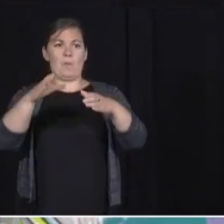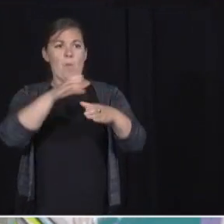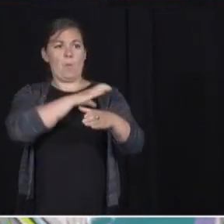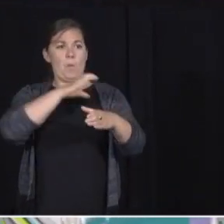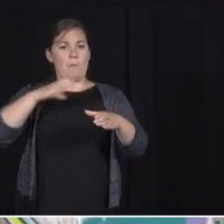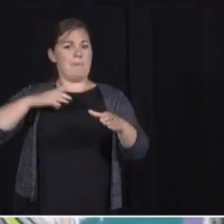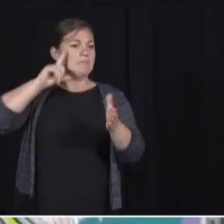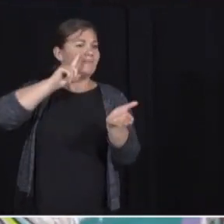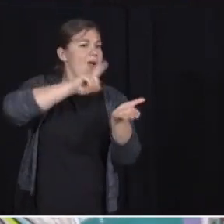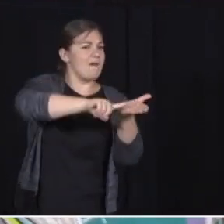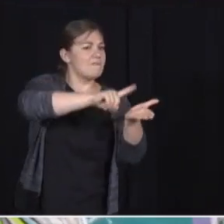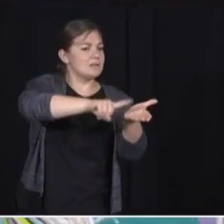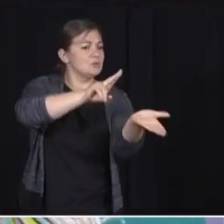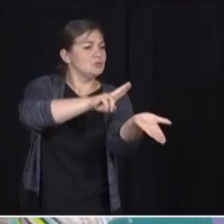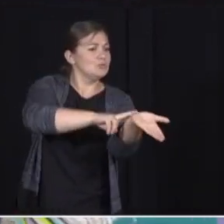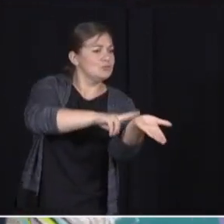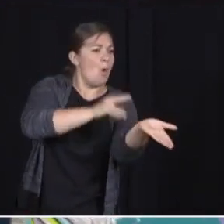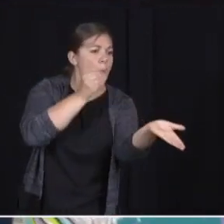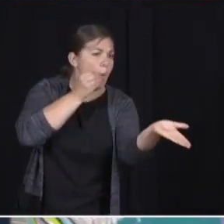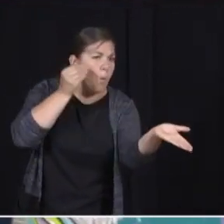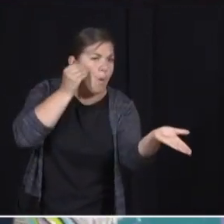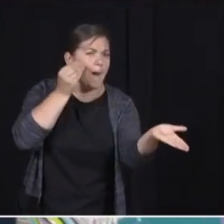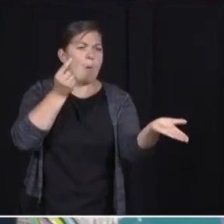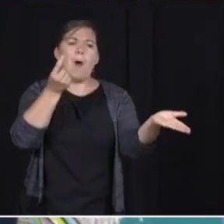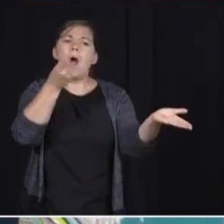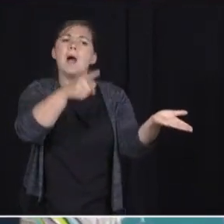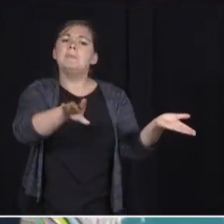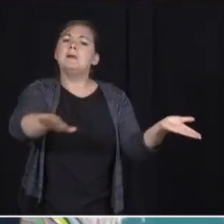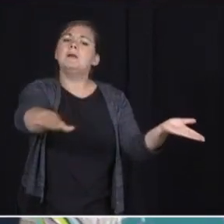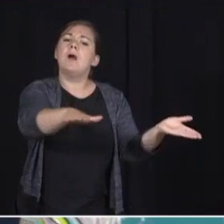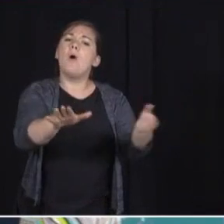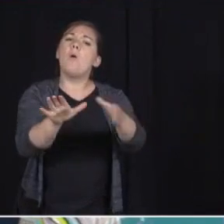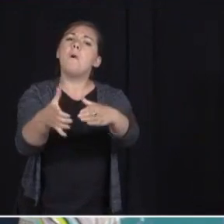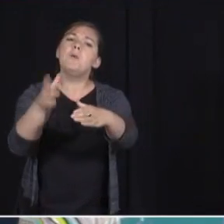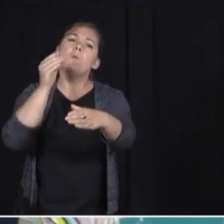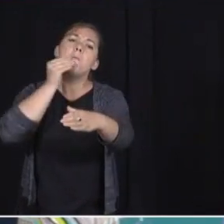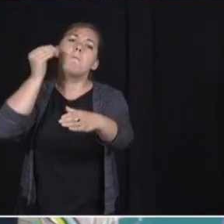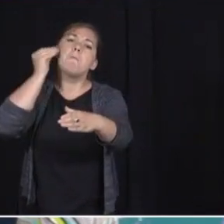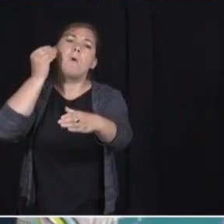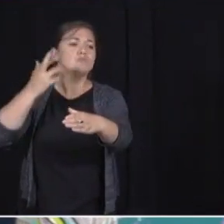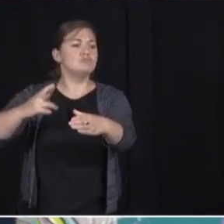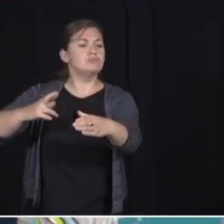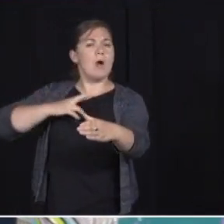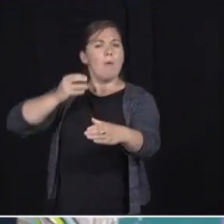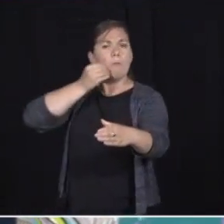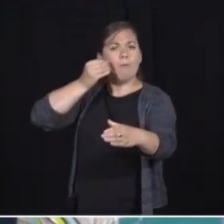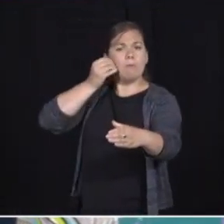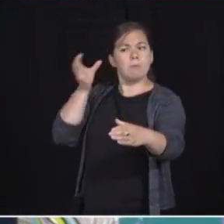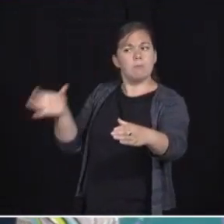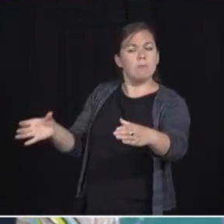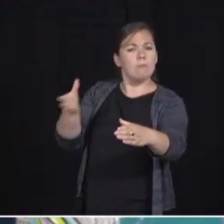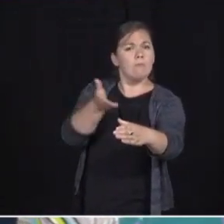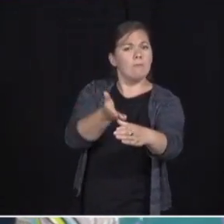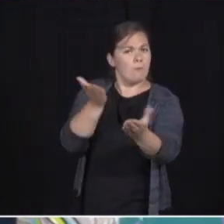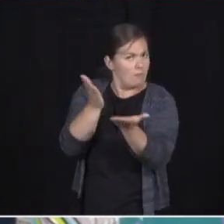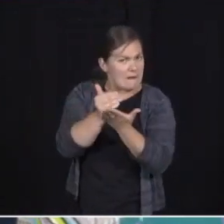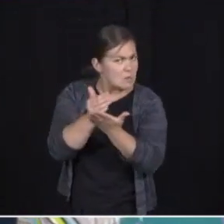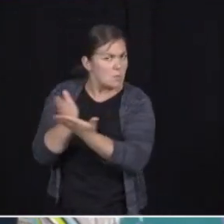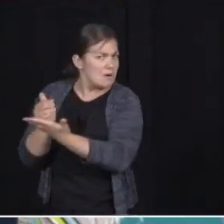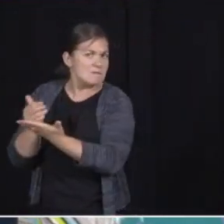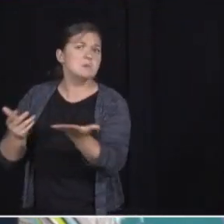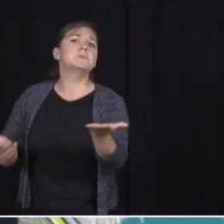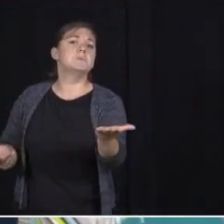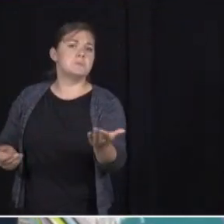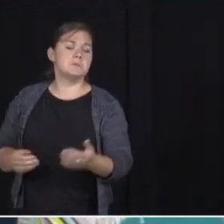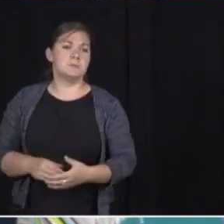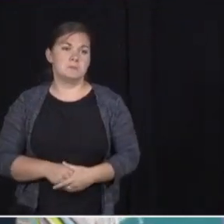homes, as you've promised? When will we hear an announcement about some kind of review, and what will that review look like? Well, hopefully over the